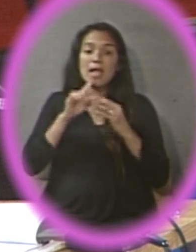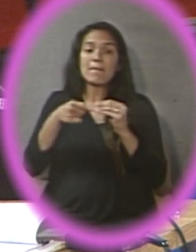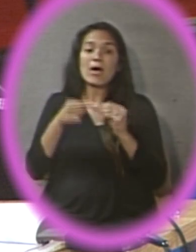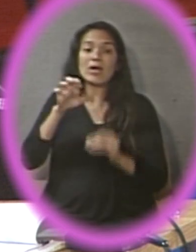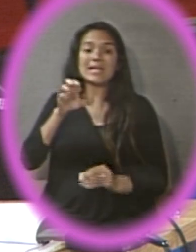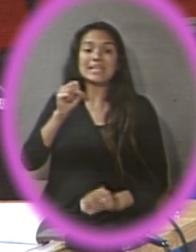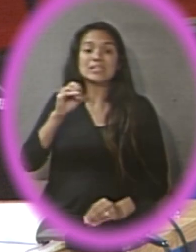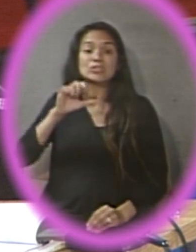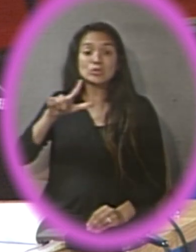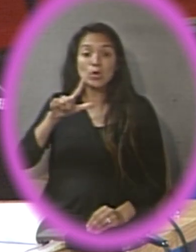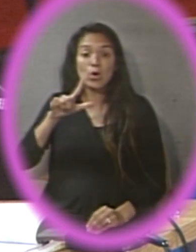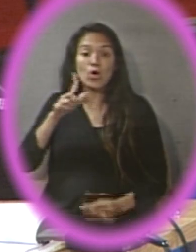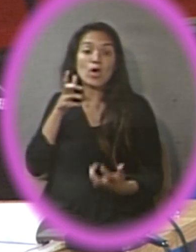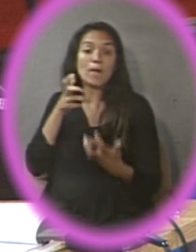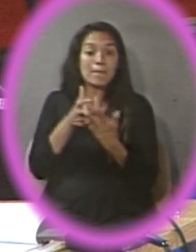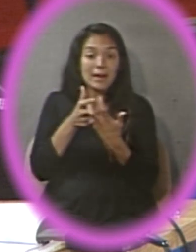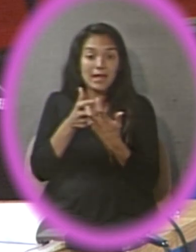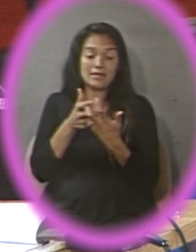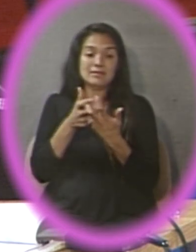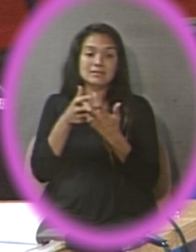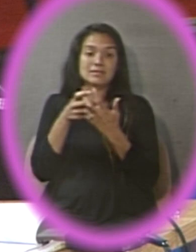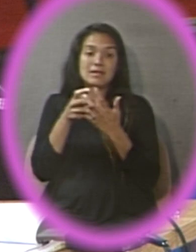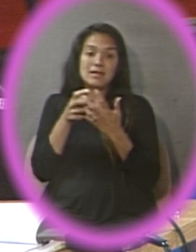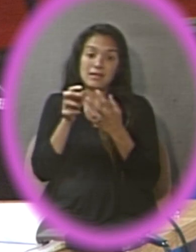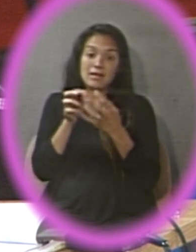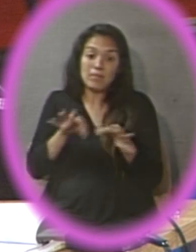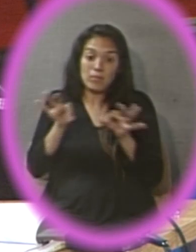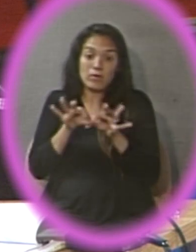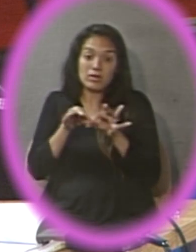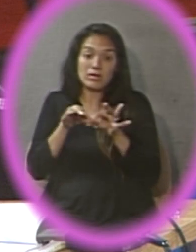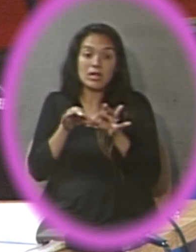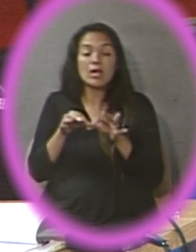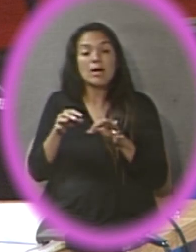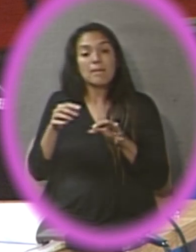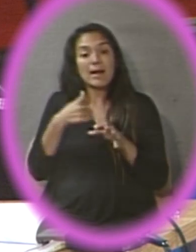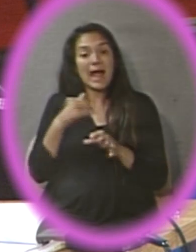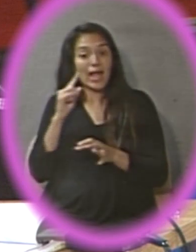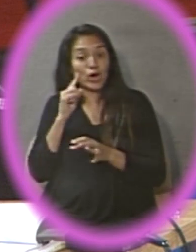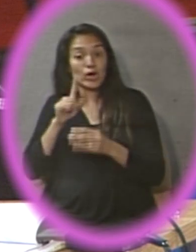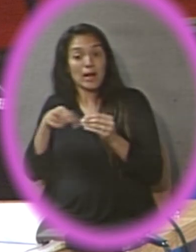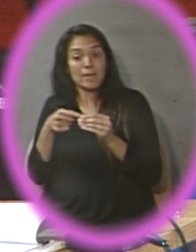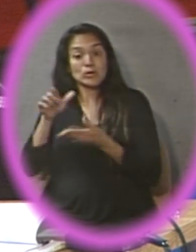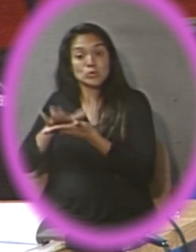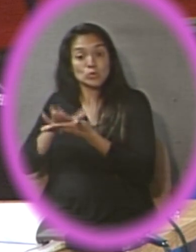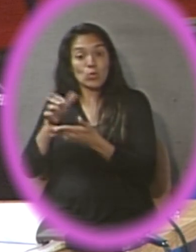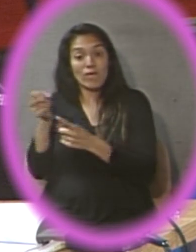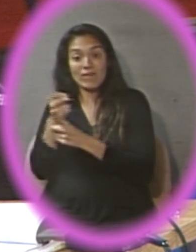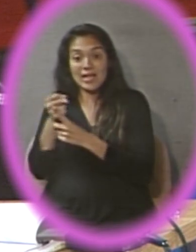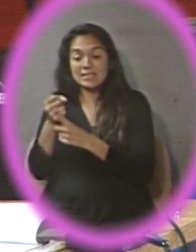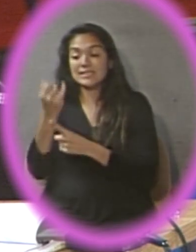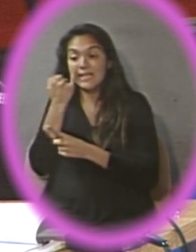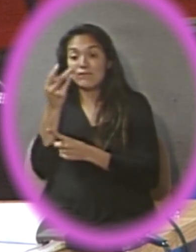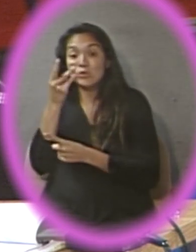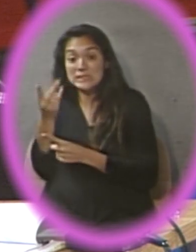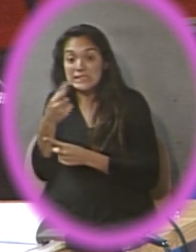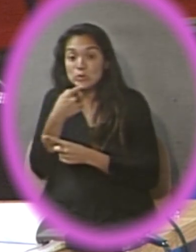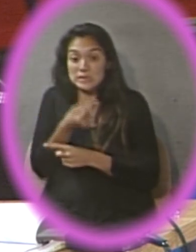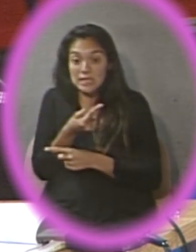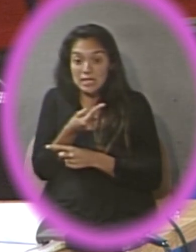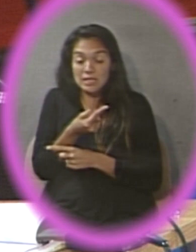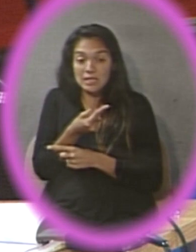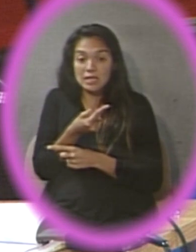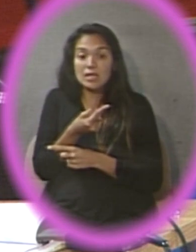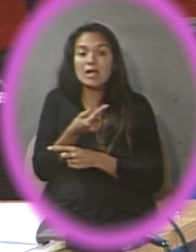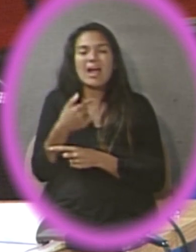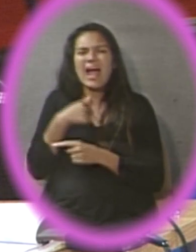matters. But I did hear in the context of school violence, at one point, I can't recall exactly